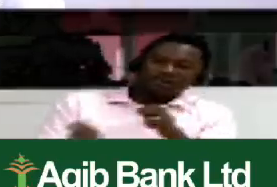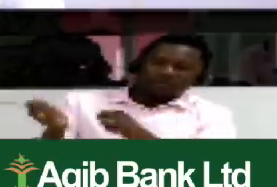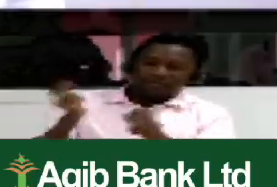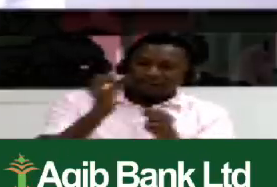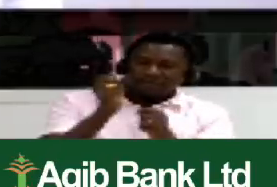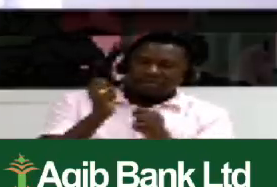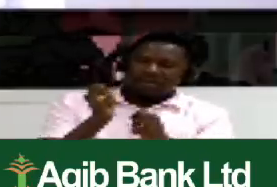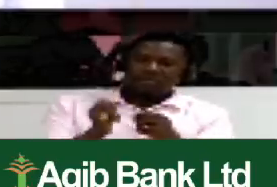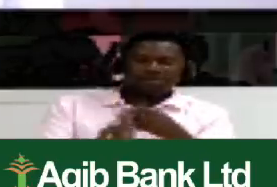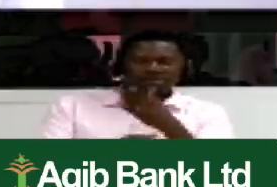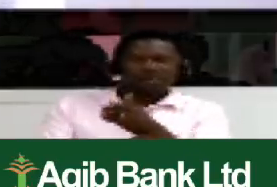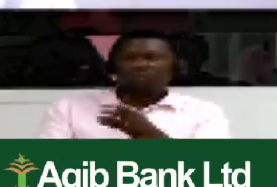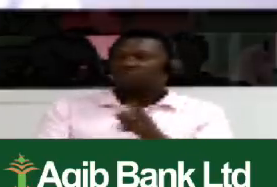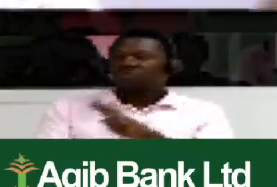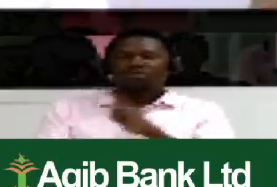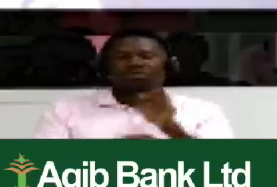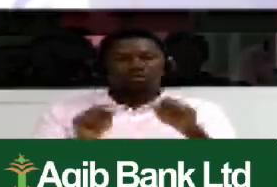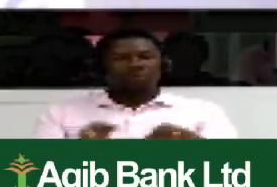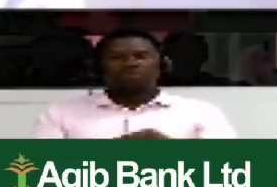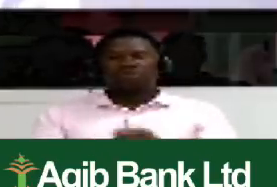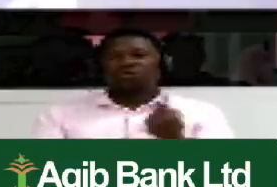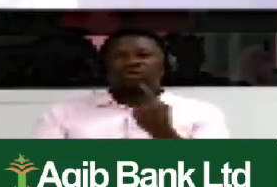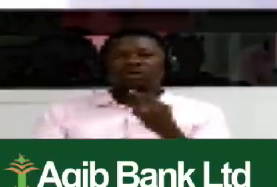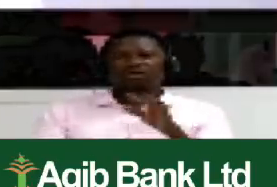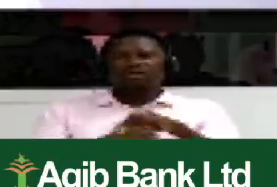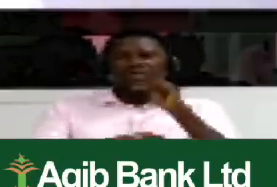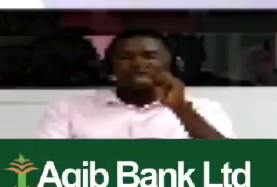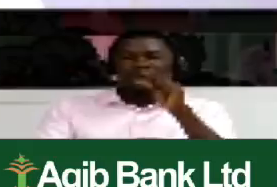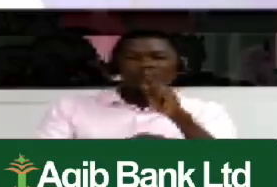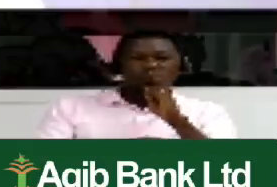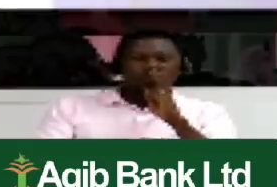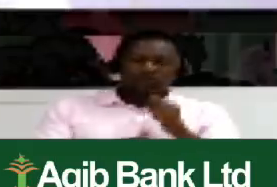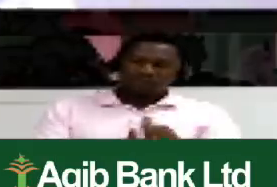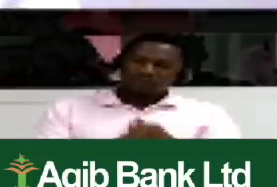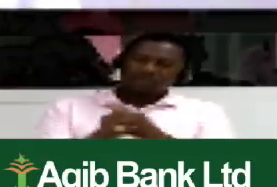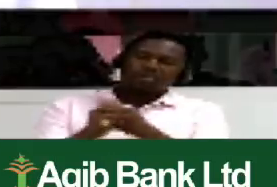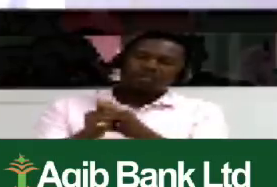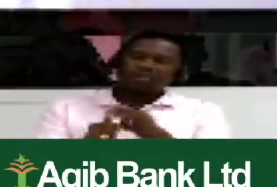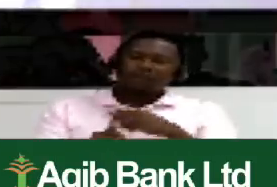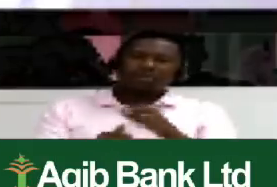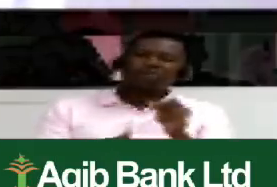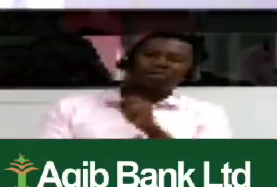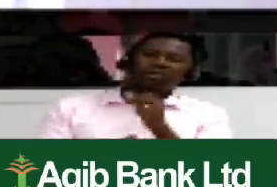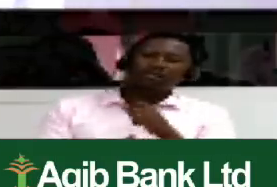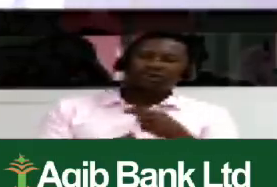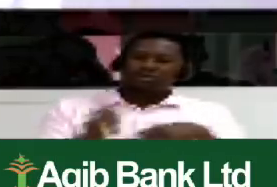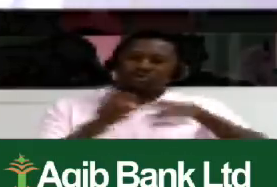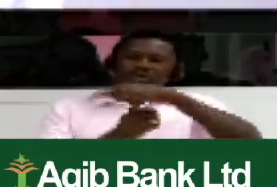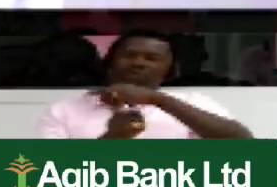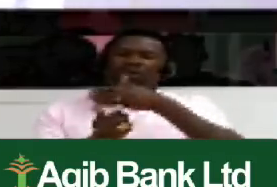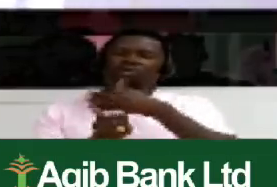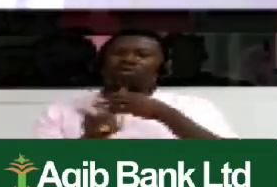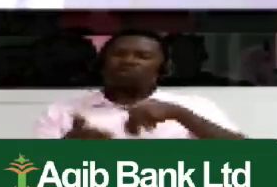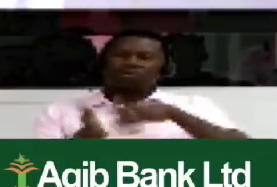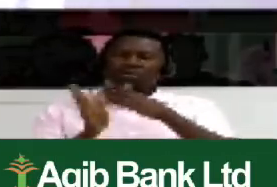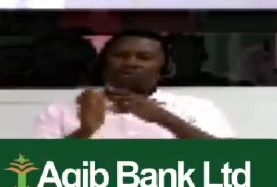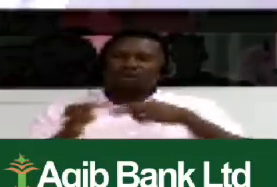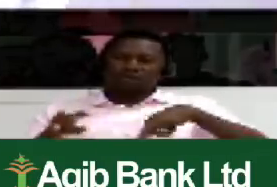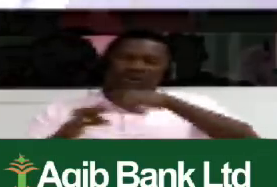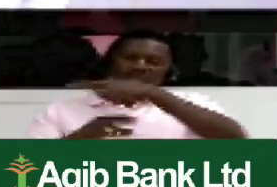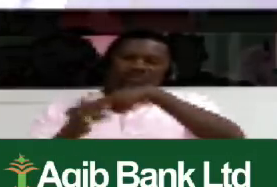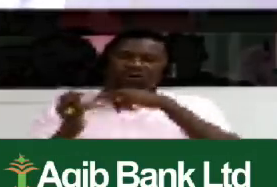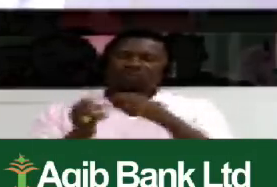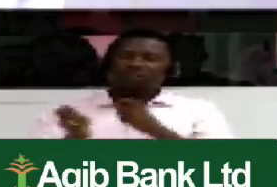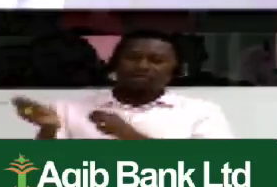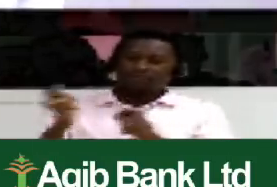station at all. But we could not. It's only few who followed us, and then the rest turned the other way around going towards the fire